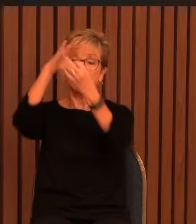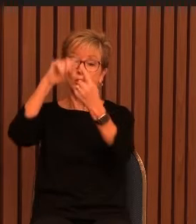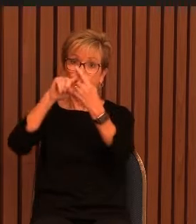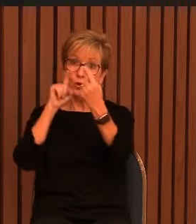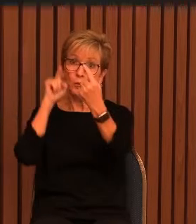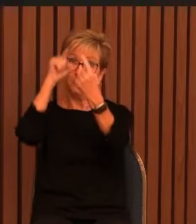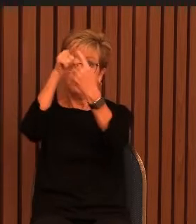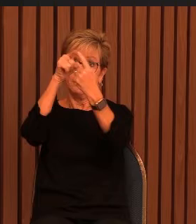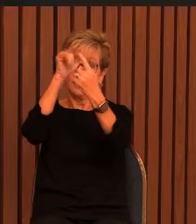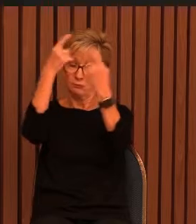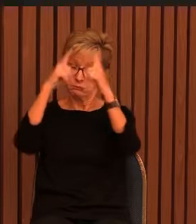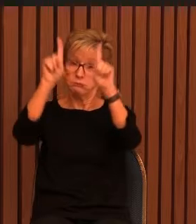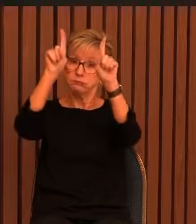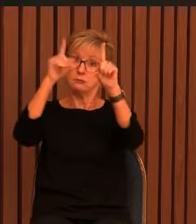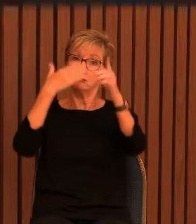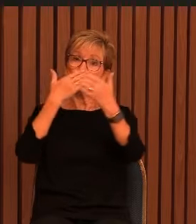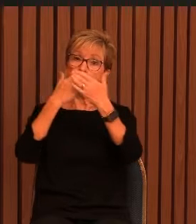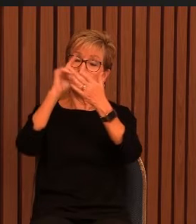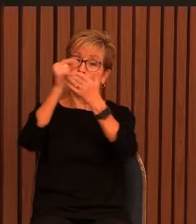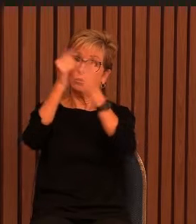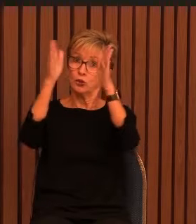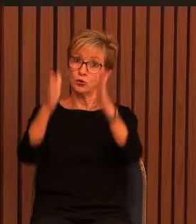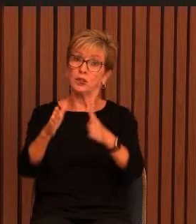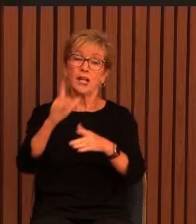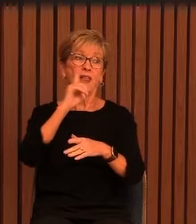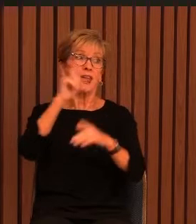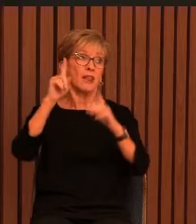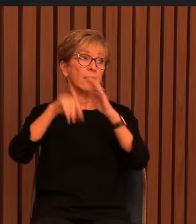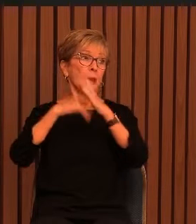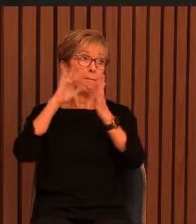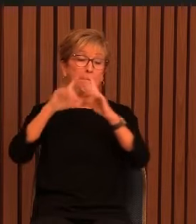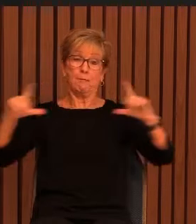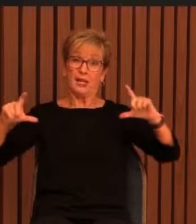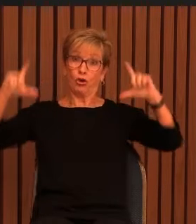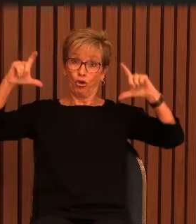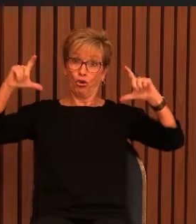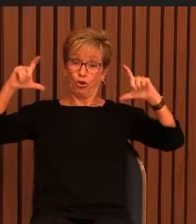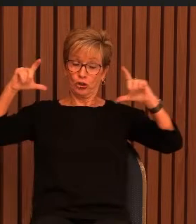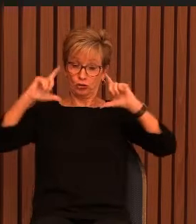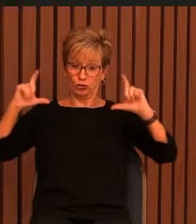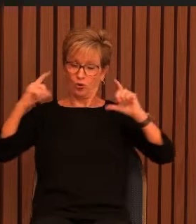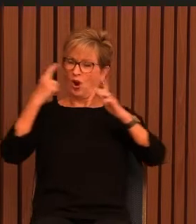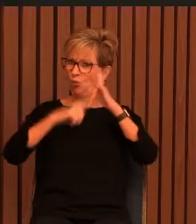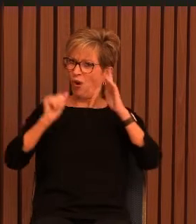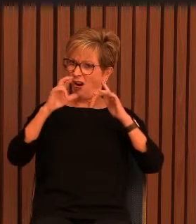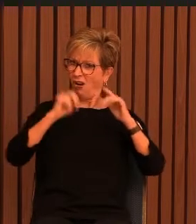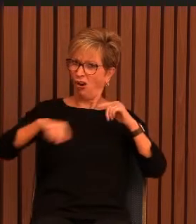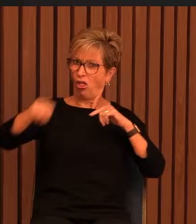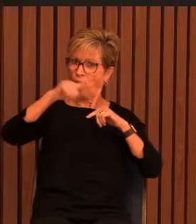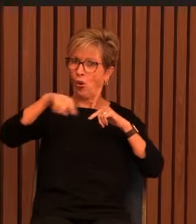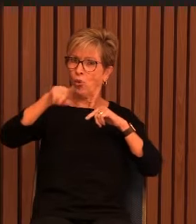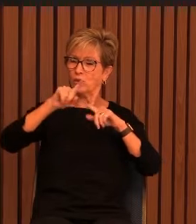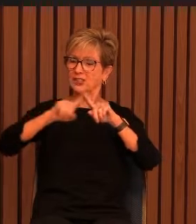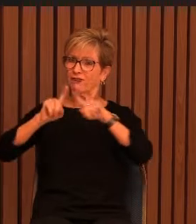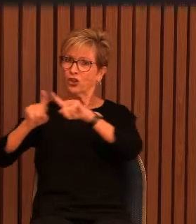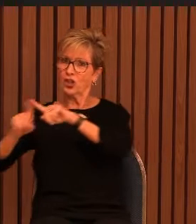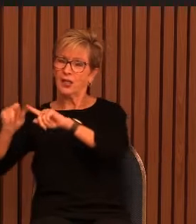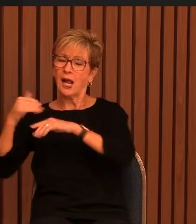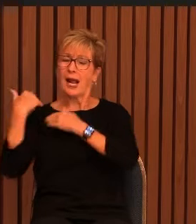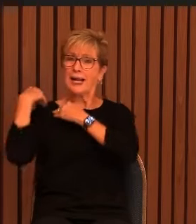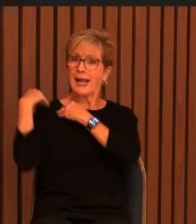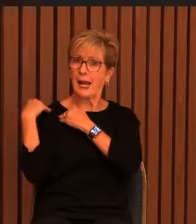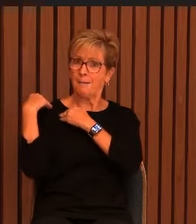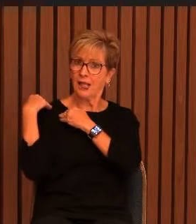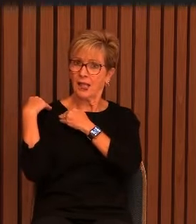graduate. And finally, the biggest circle, which is really what are those accountability practices? What are